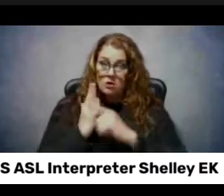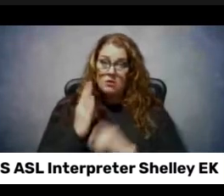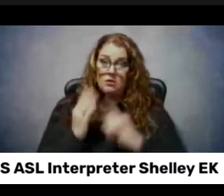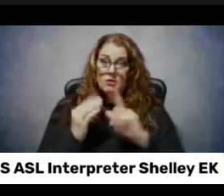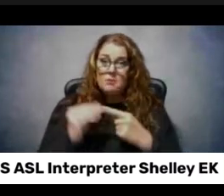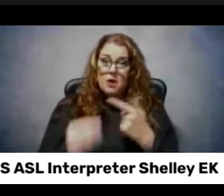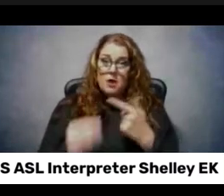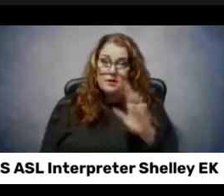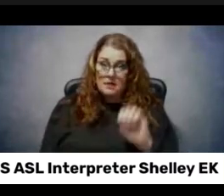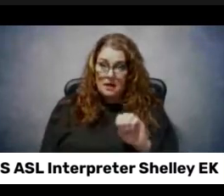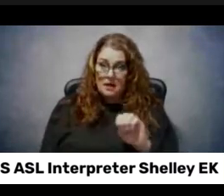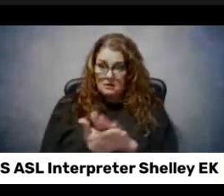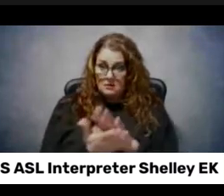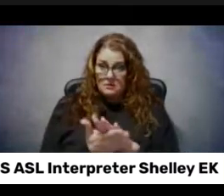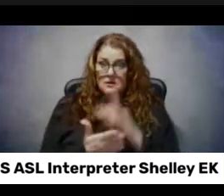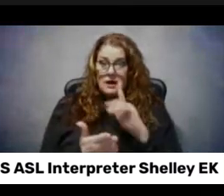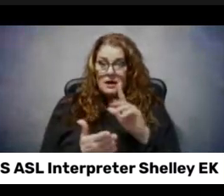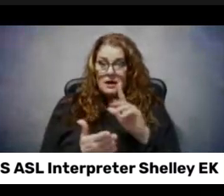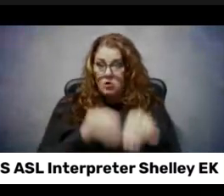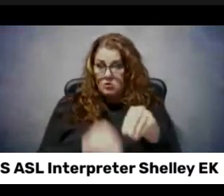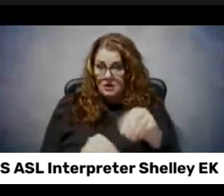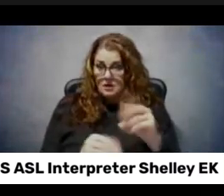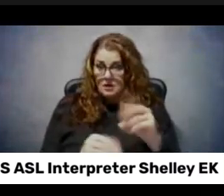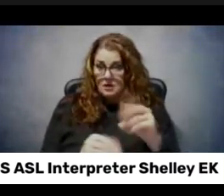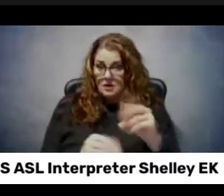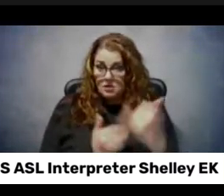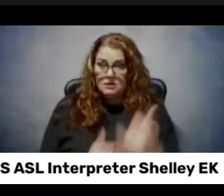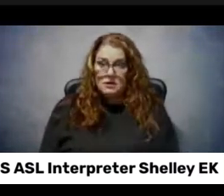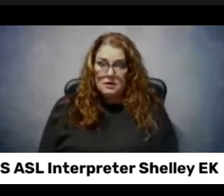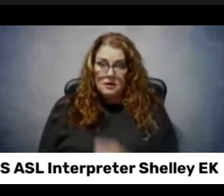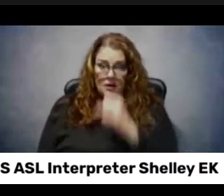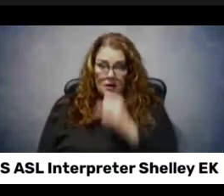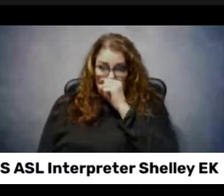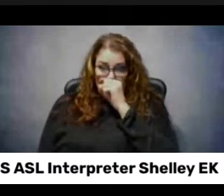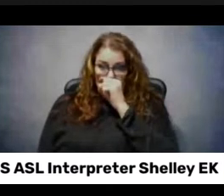Gale School and its gardening projects.